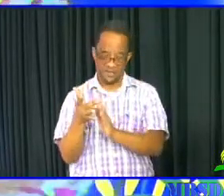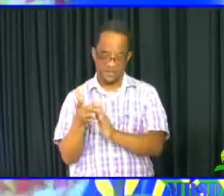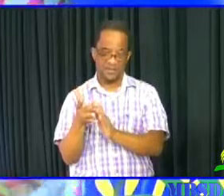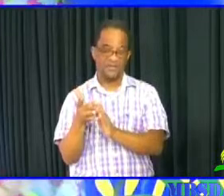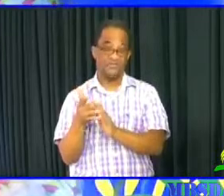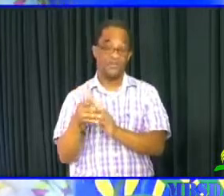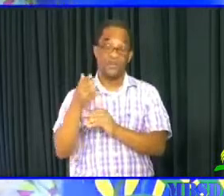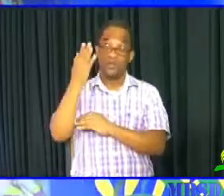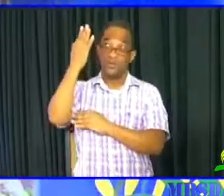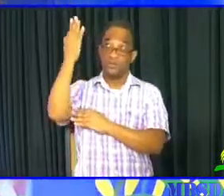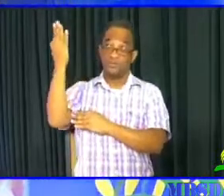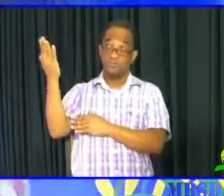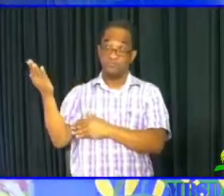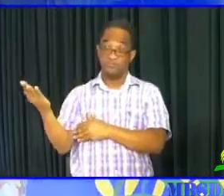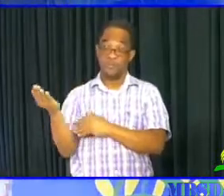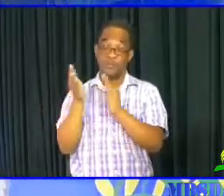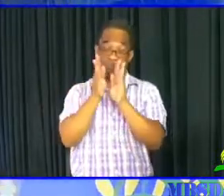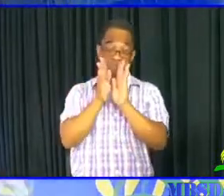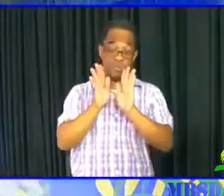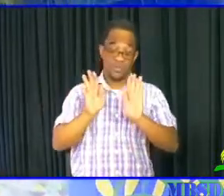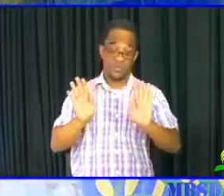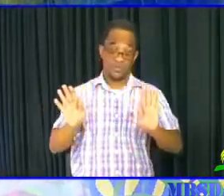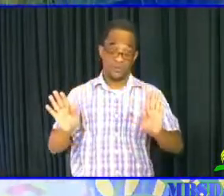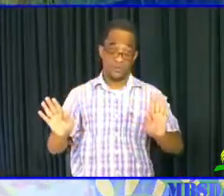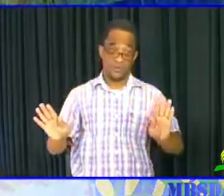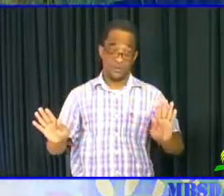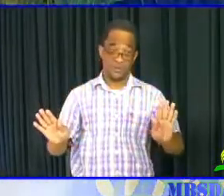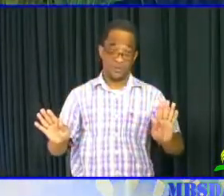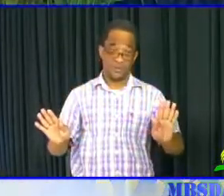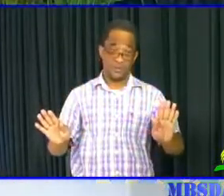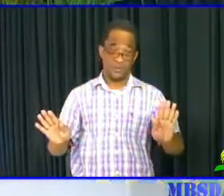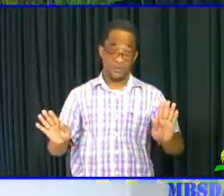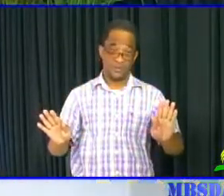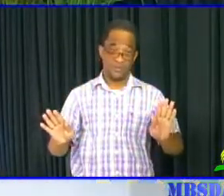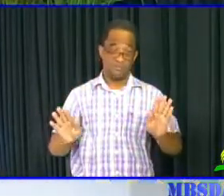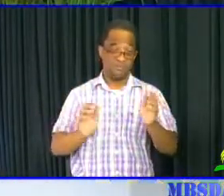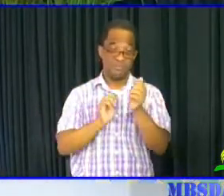Jesus. He's the peace that passes all